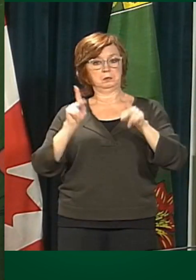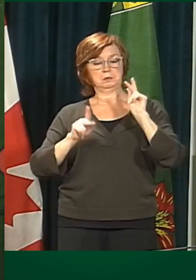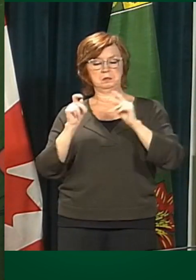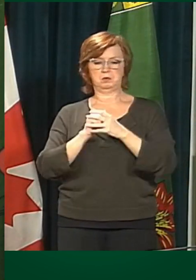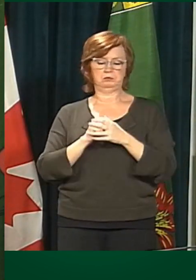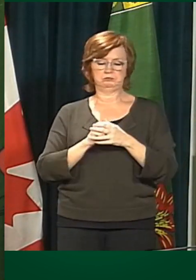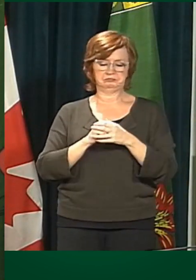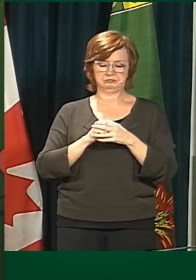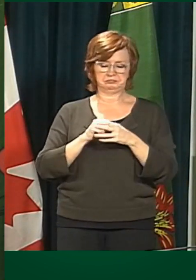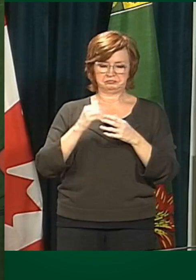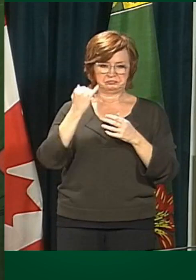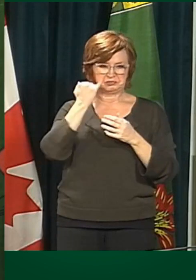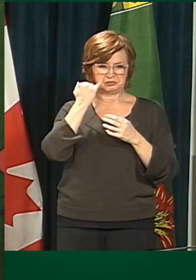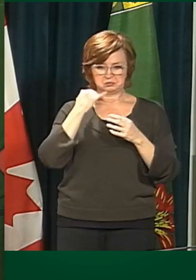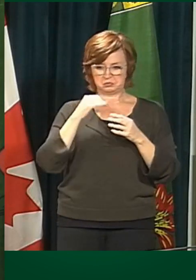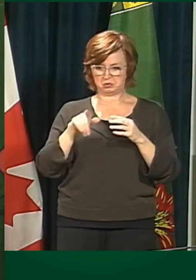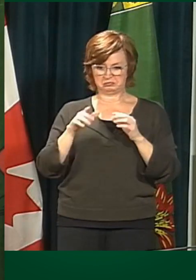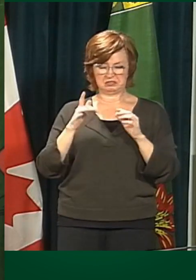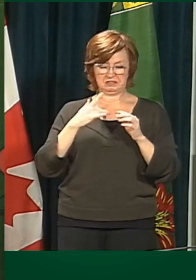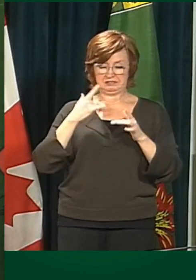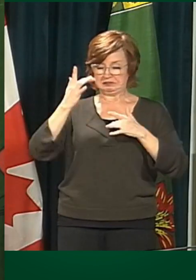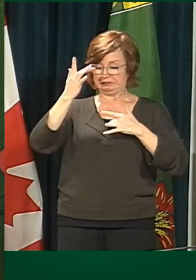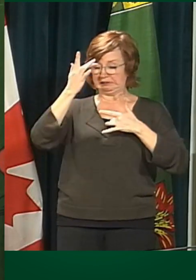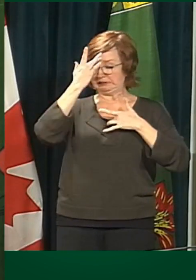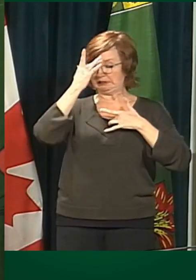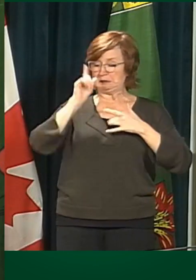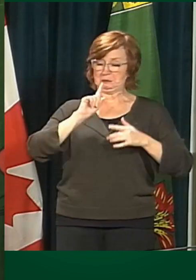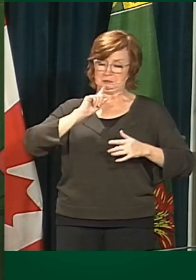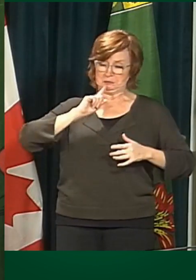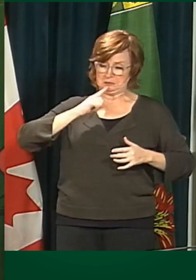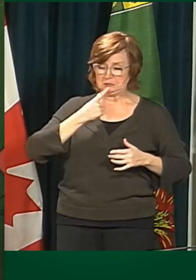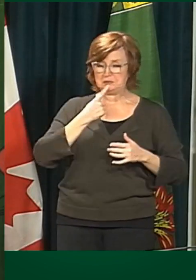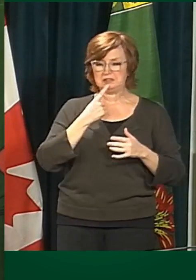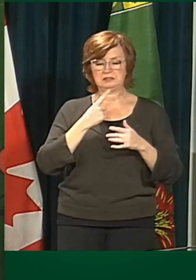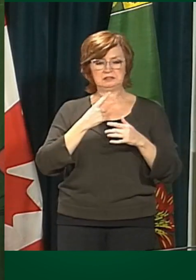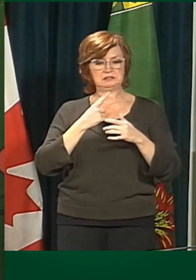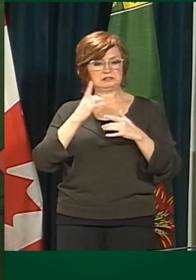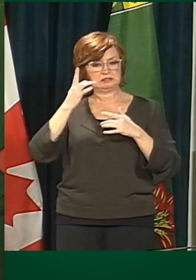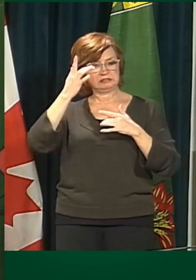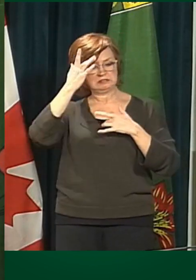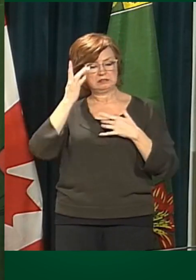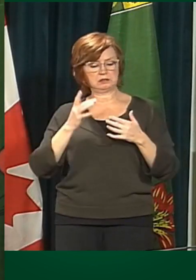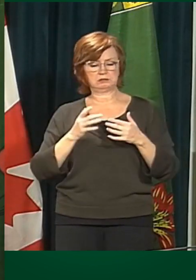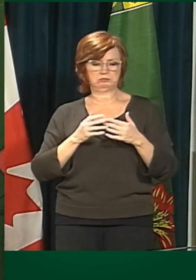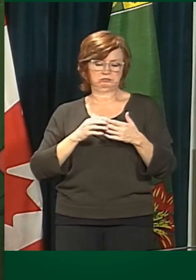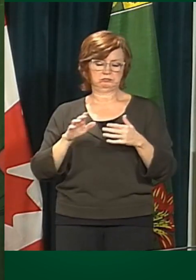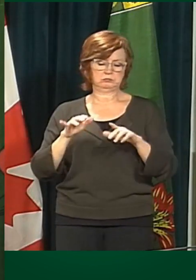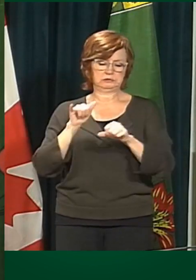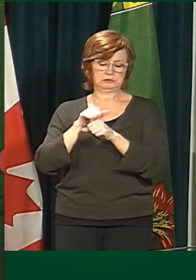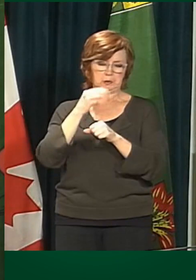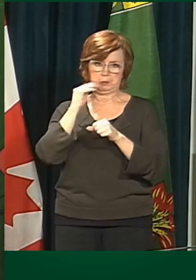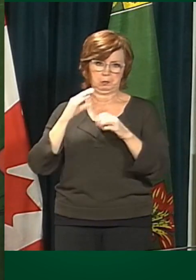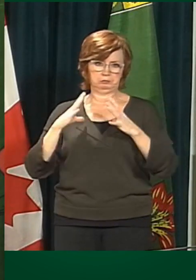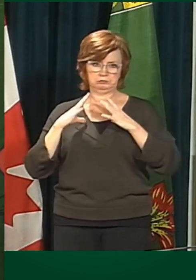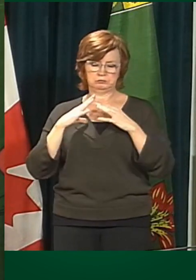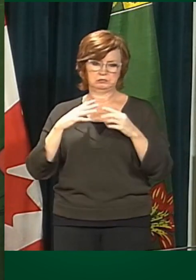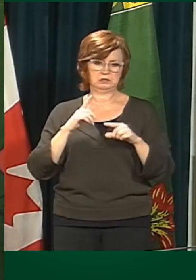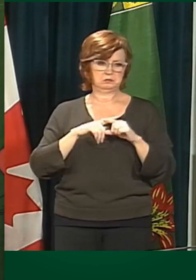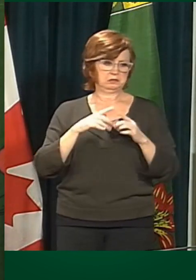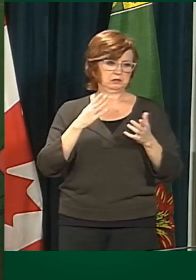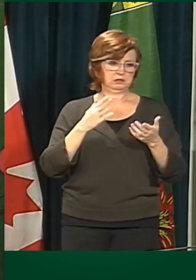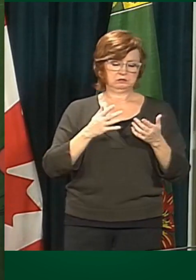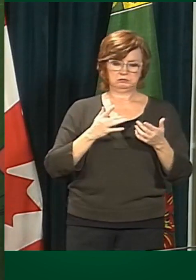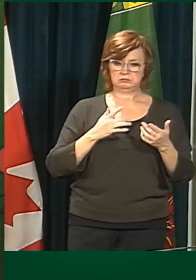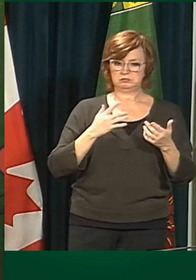best advice is stay home till you've been completely asymptomatic for 48 hours. Because if it's another viral infection,